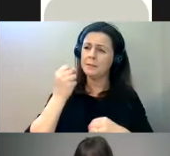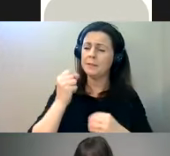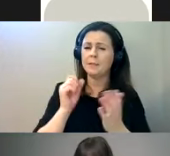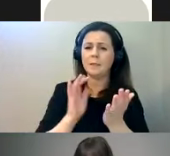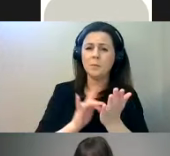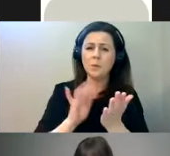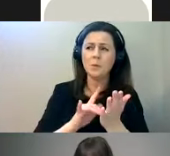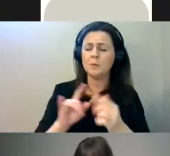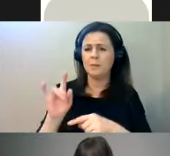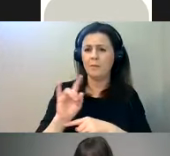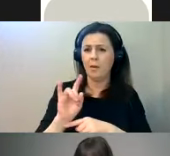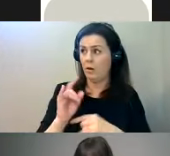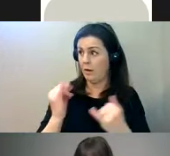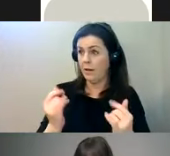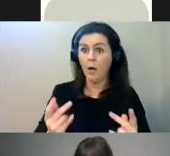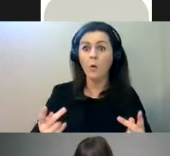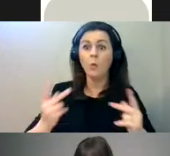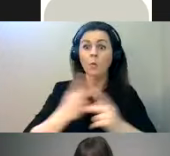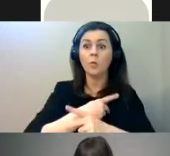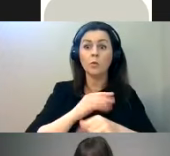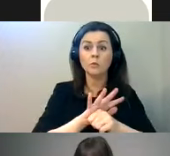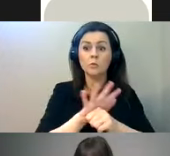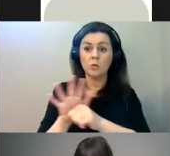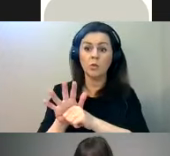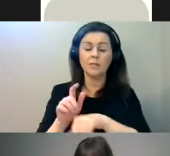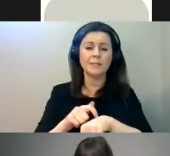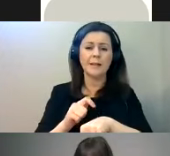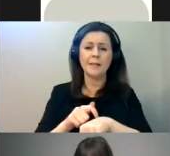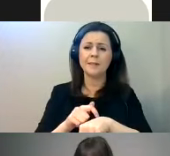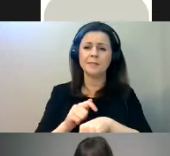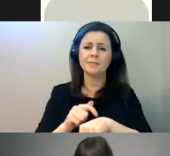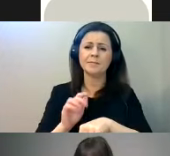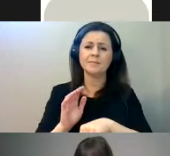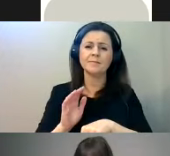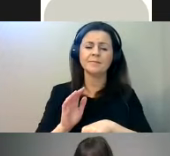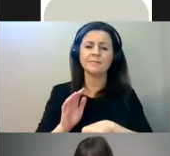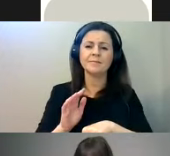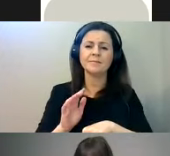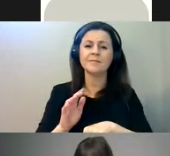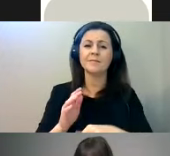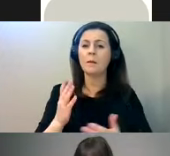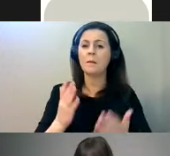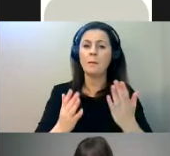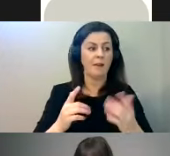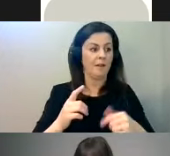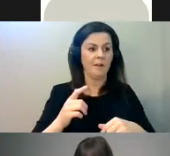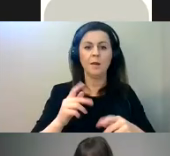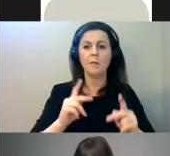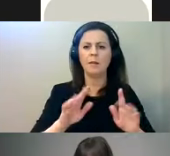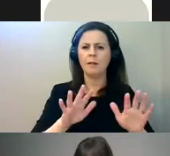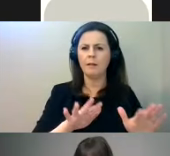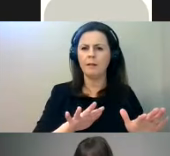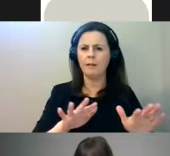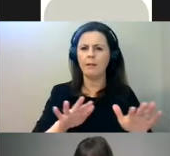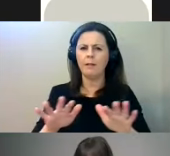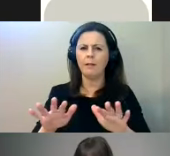the pandemic, that they may not act as quickly as you would like, but know that they are trying to act